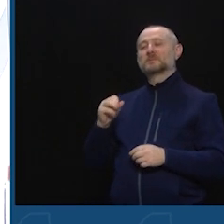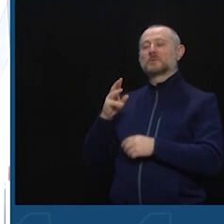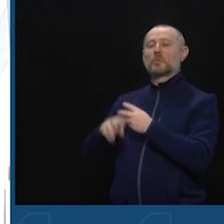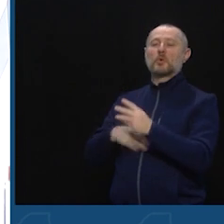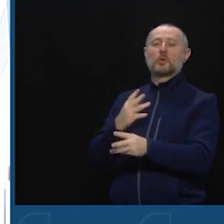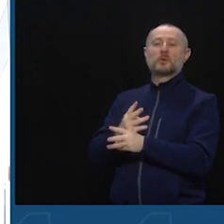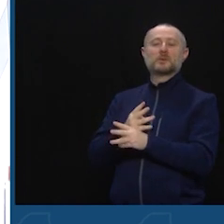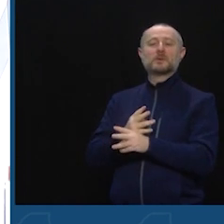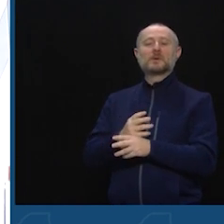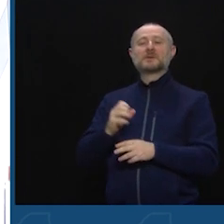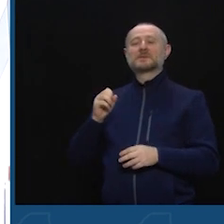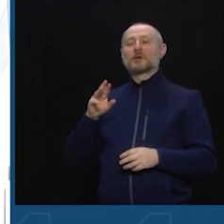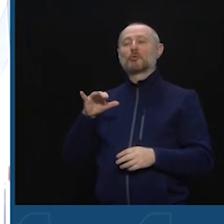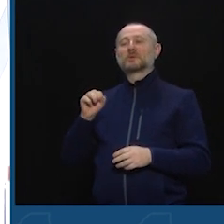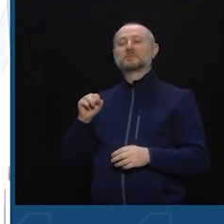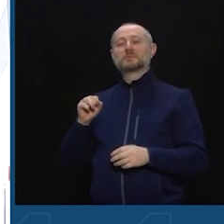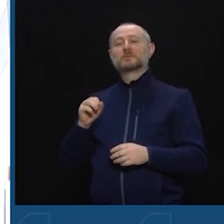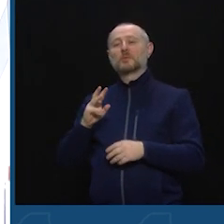street.